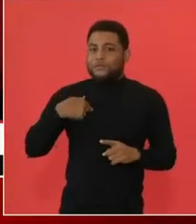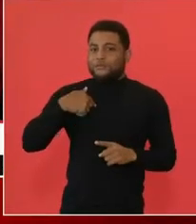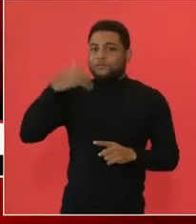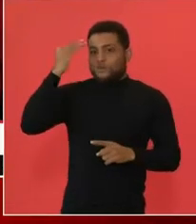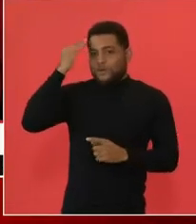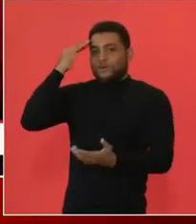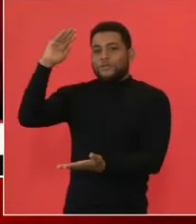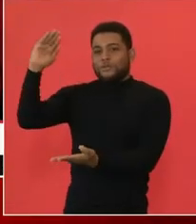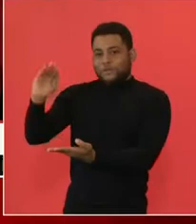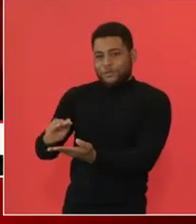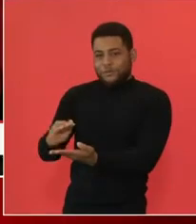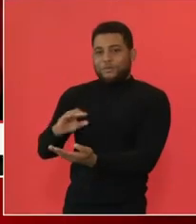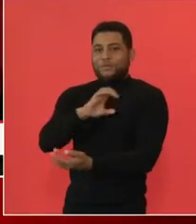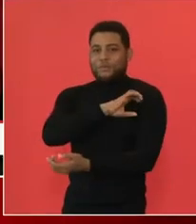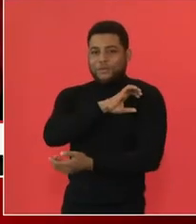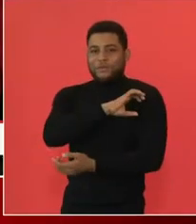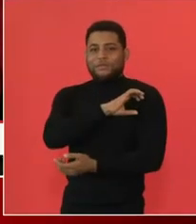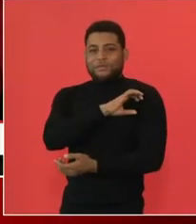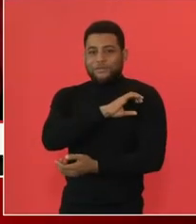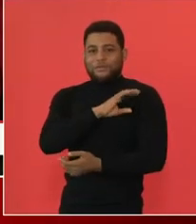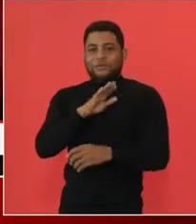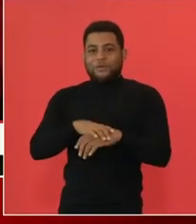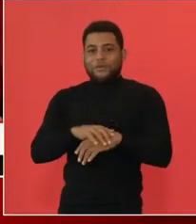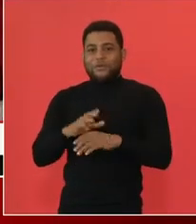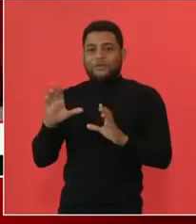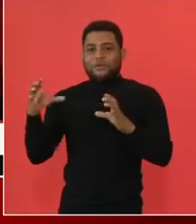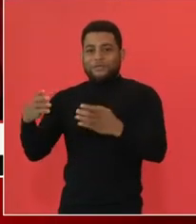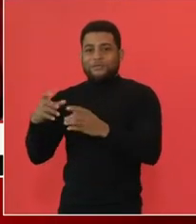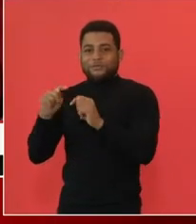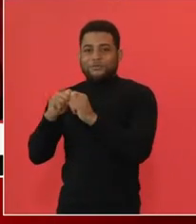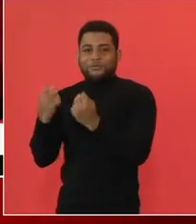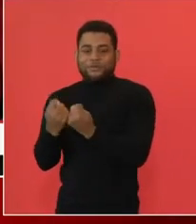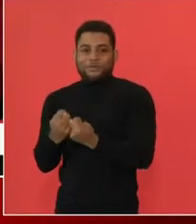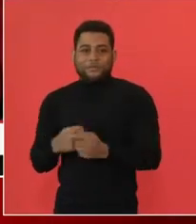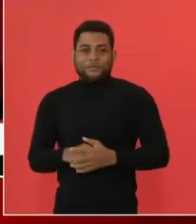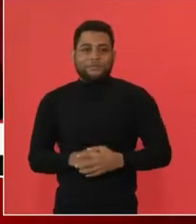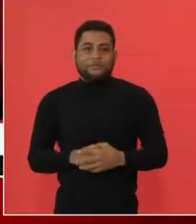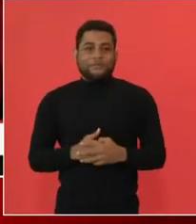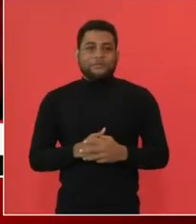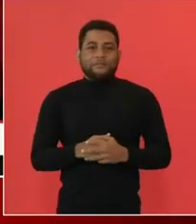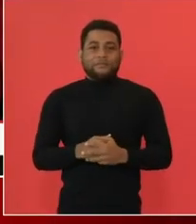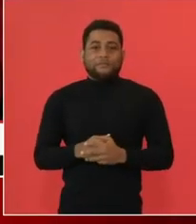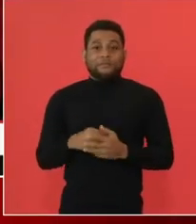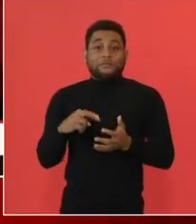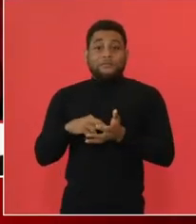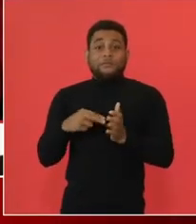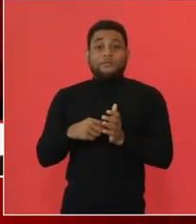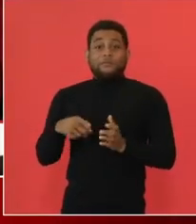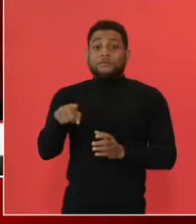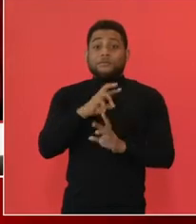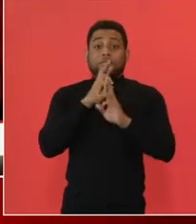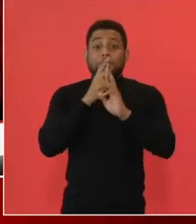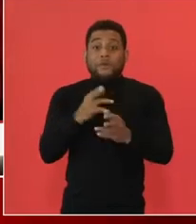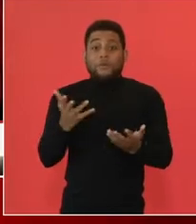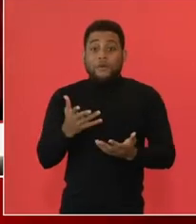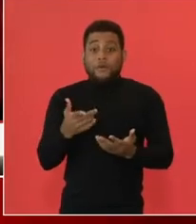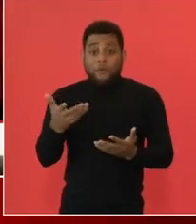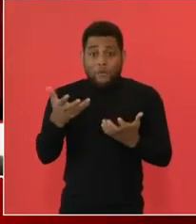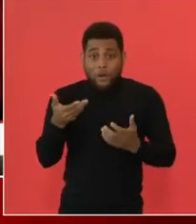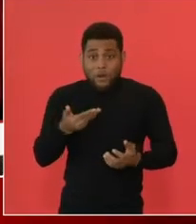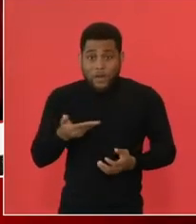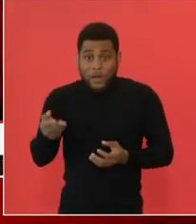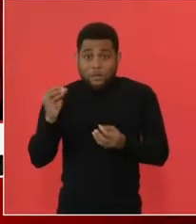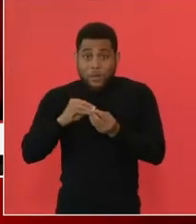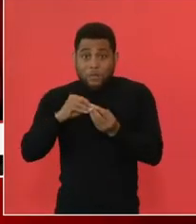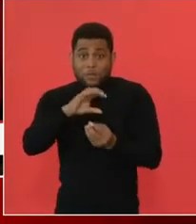force. What are your discussions with the president? Is it going to be bringing in more police, or do you have any idea exactly what you're going to